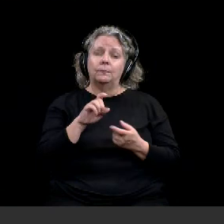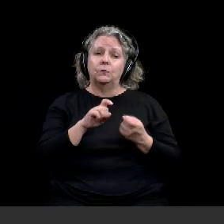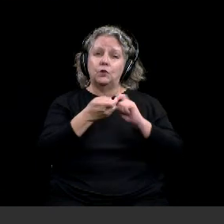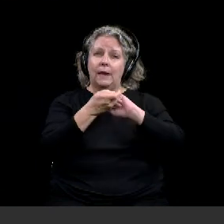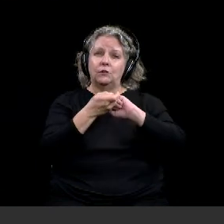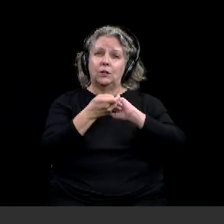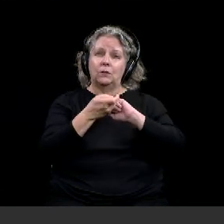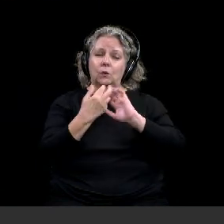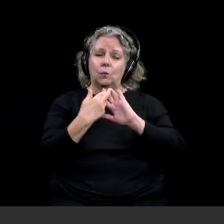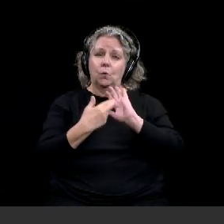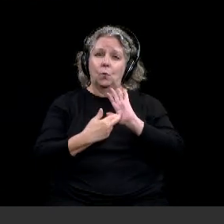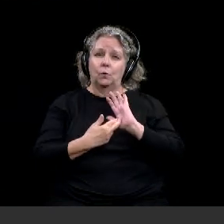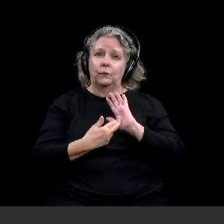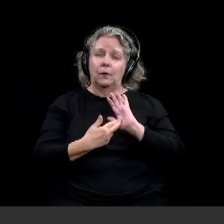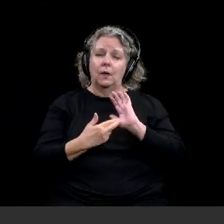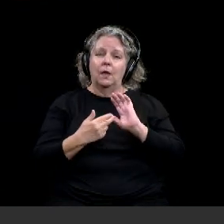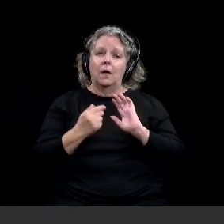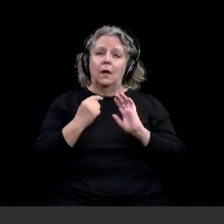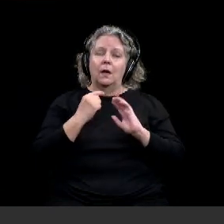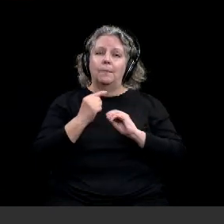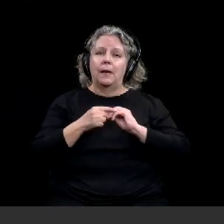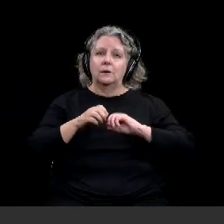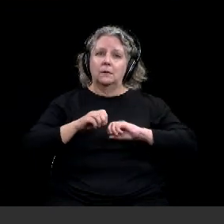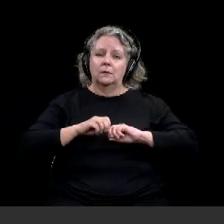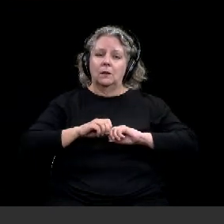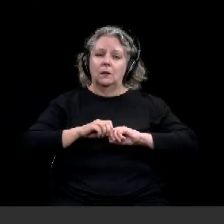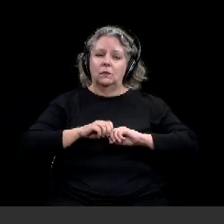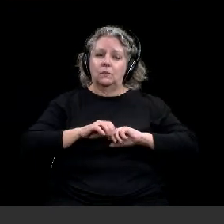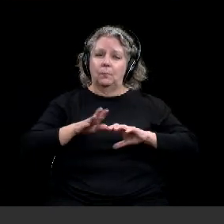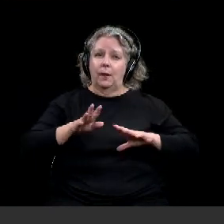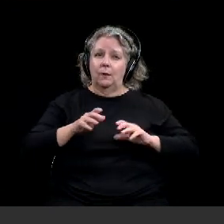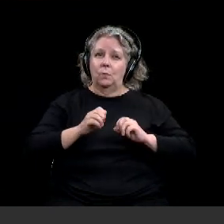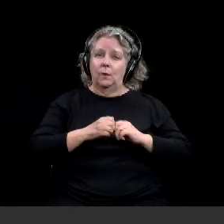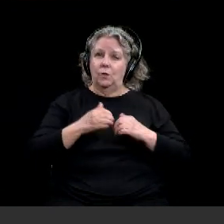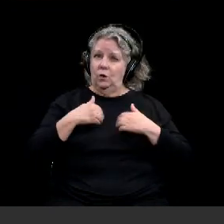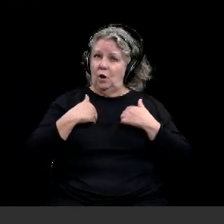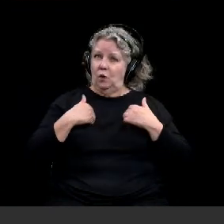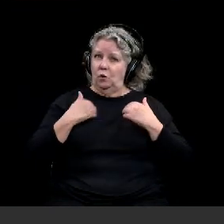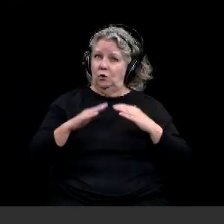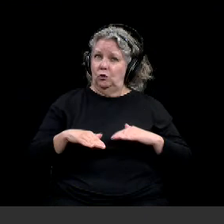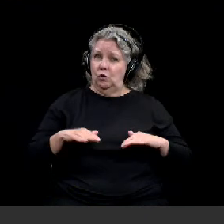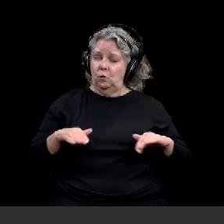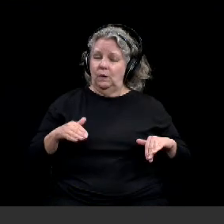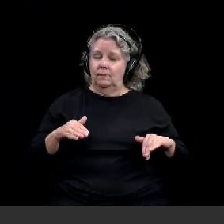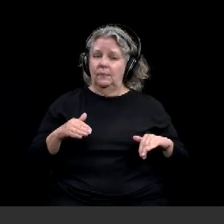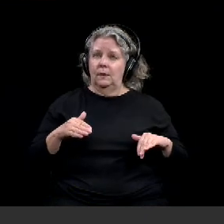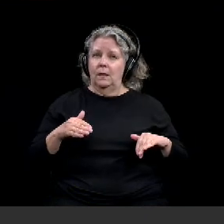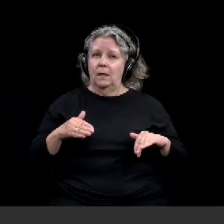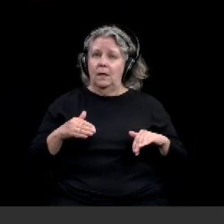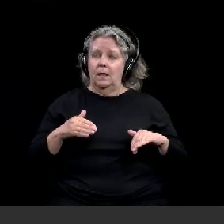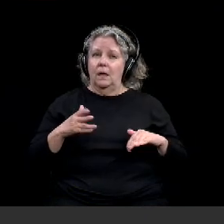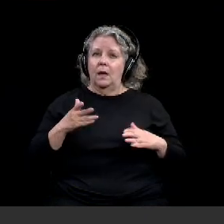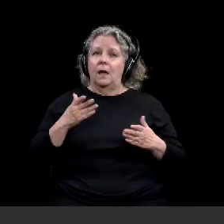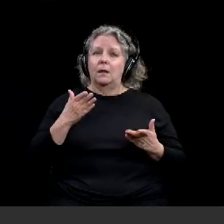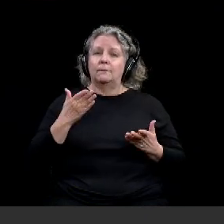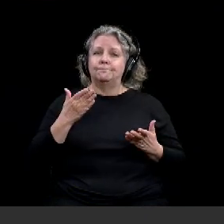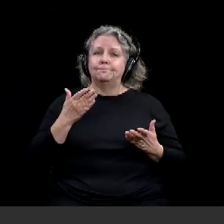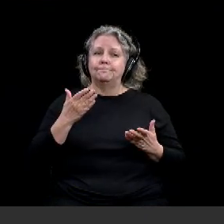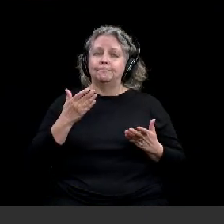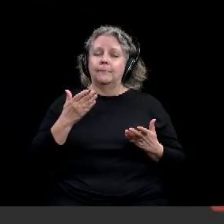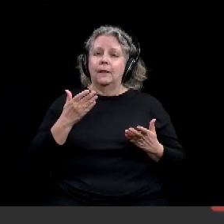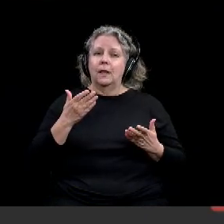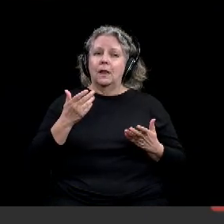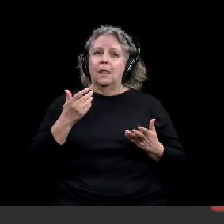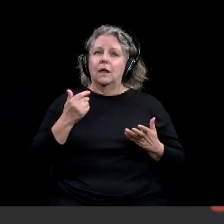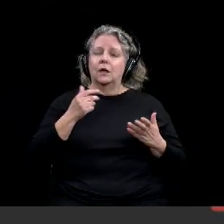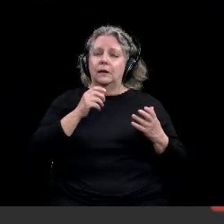children. Apparently, it's less likely to be spread through younger children, but more likely to spread through teenagers or through, of course,